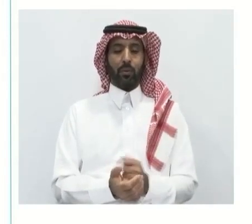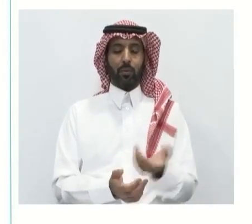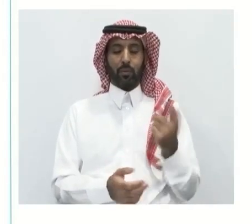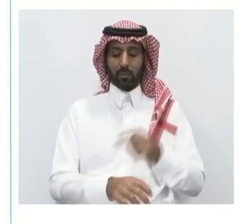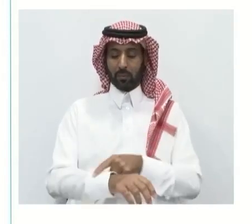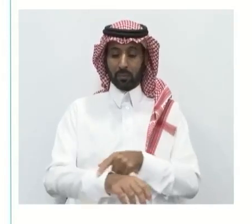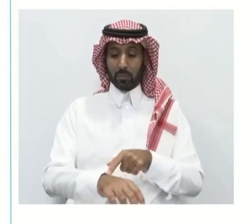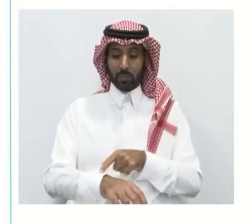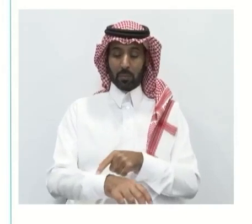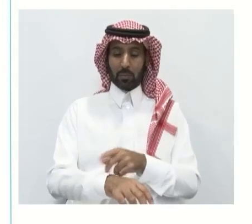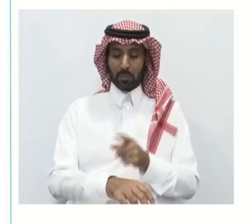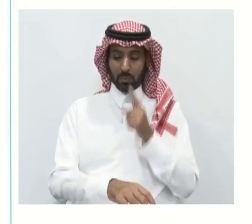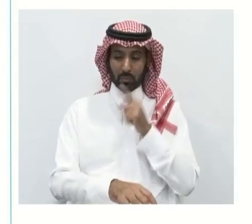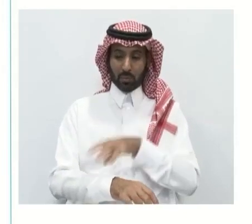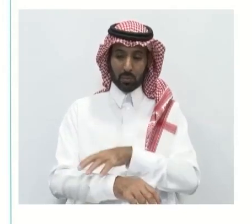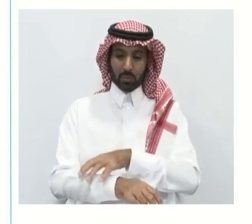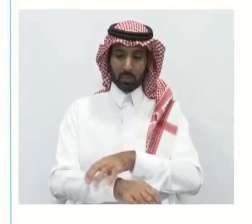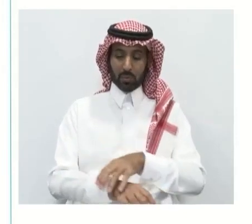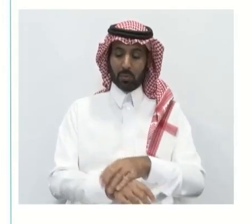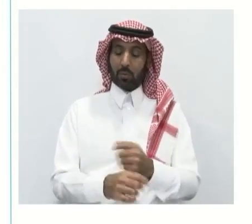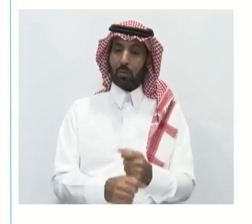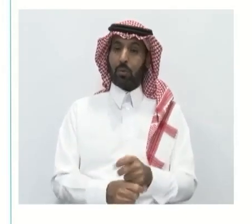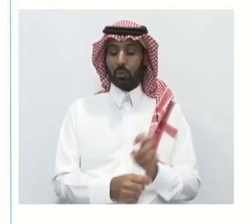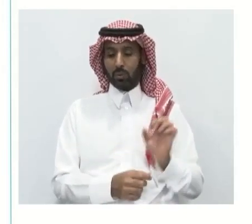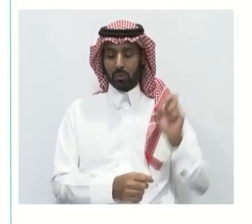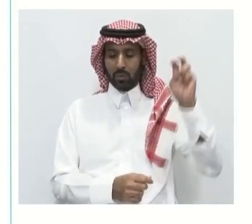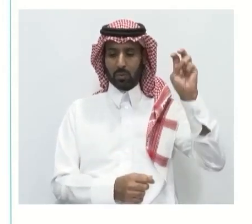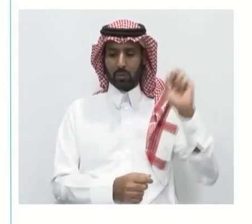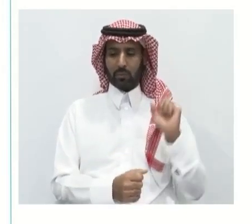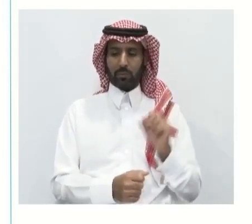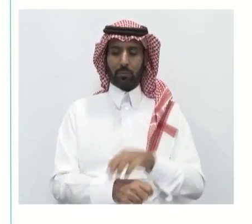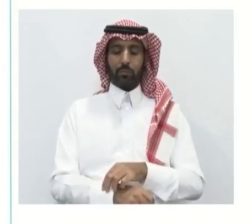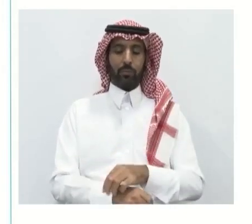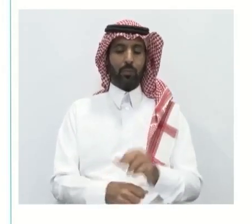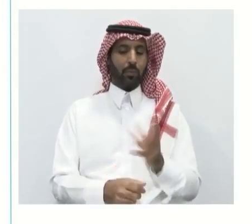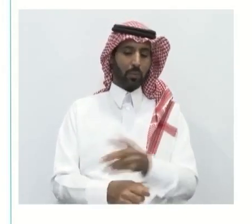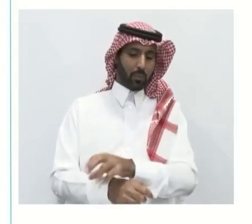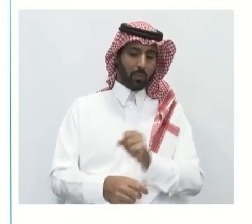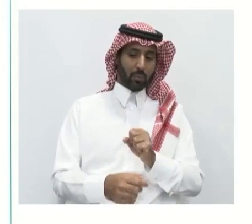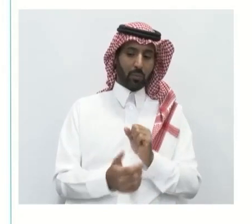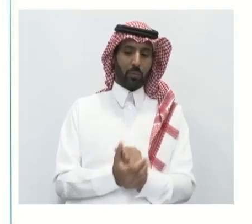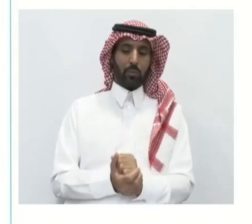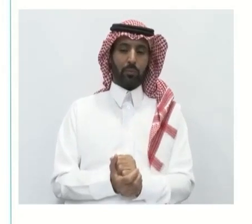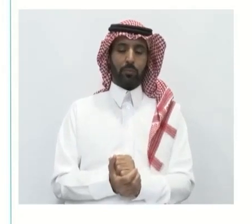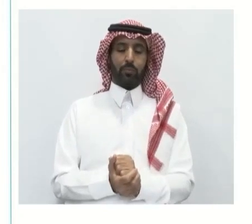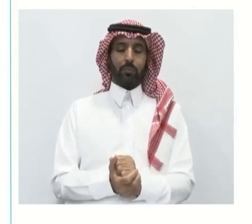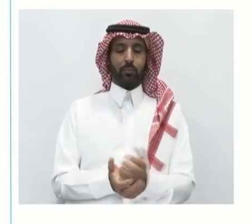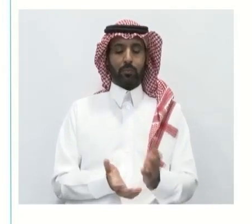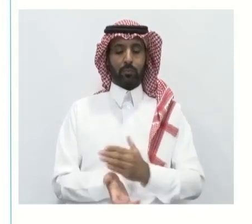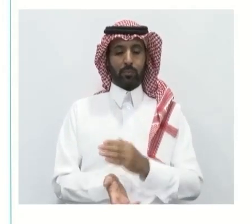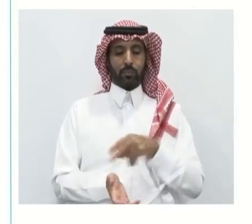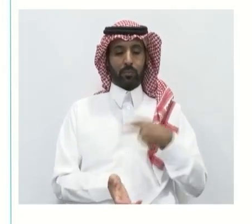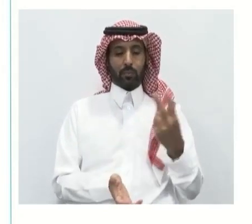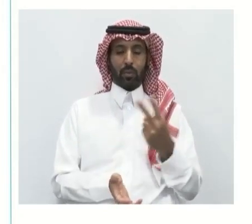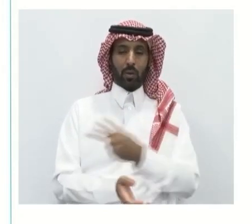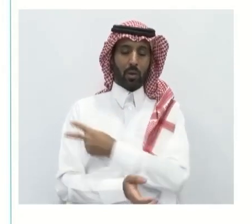that watch is valuable. You should have it insured in case it's ever stolen. And the second one, the